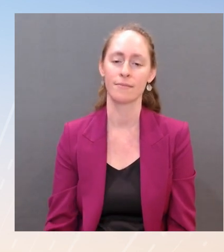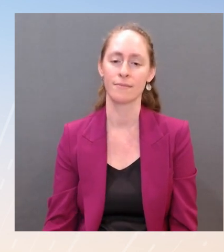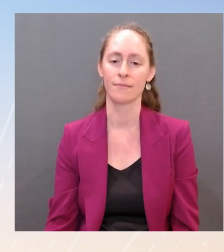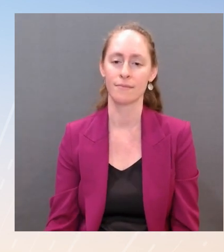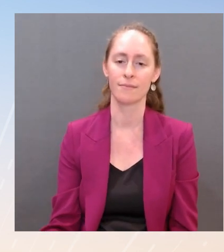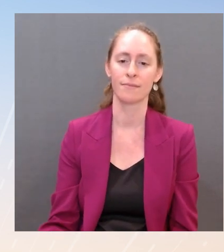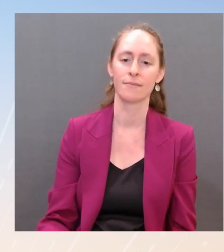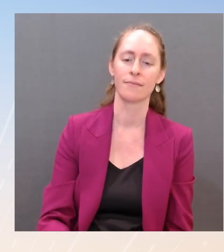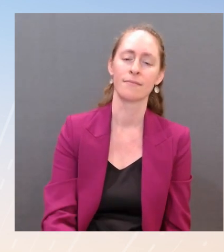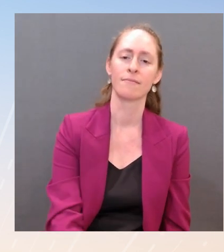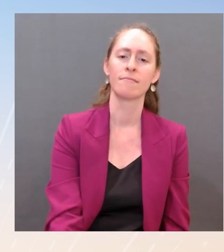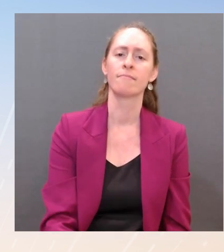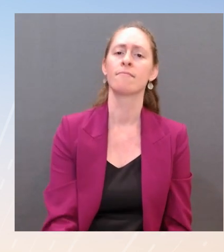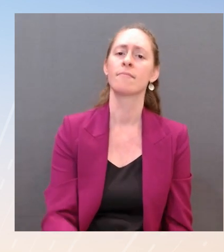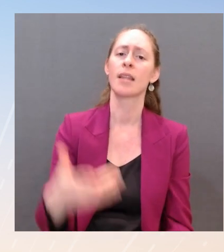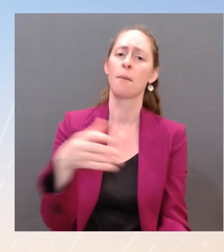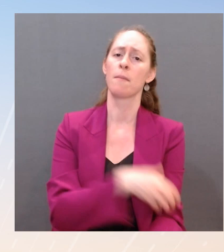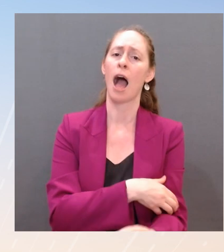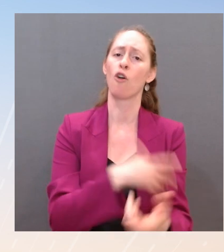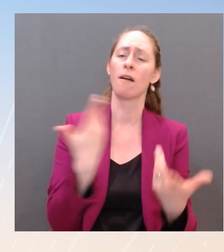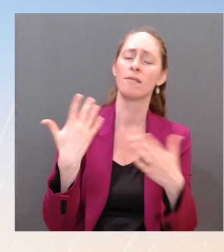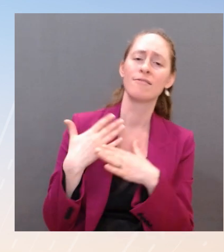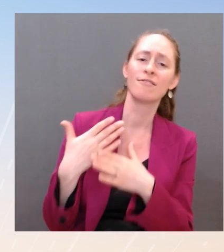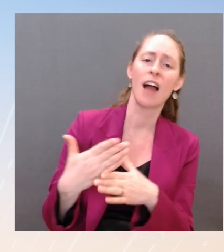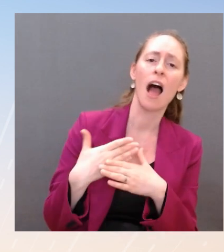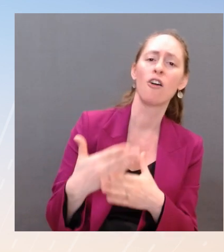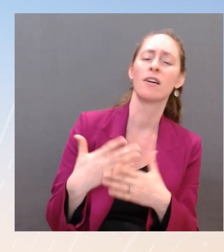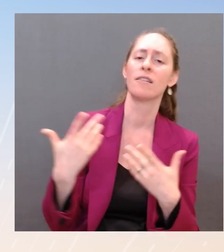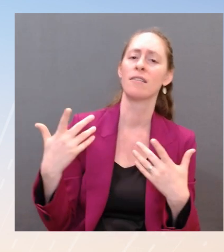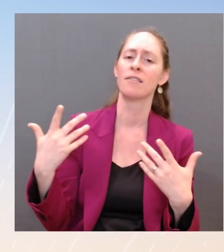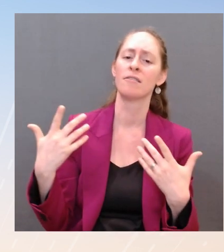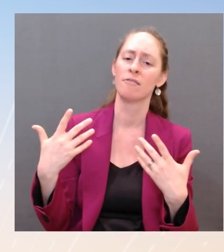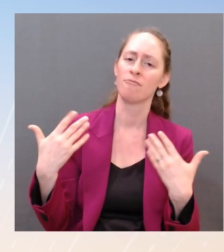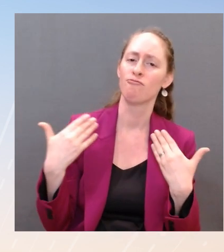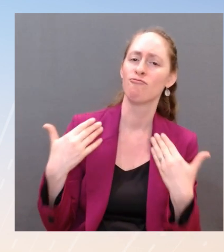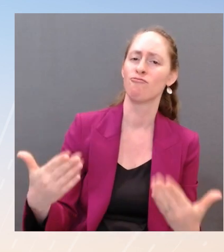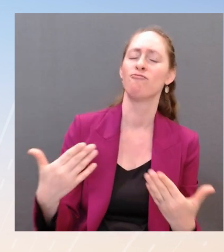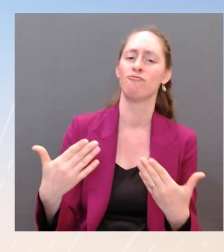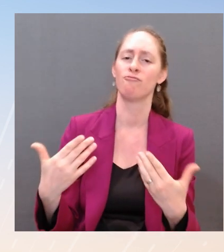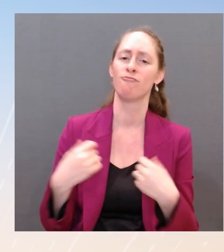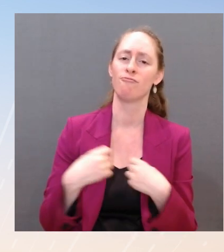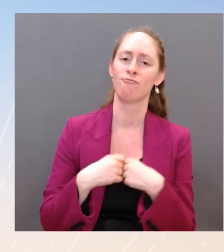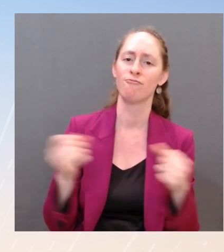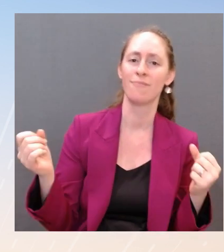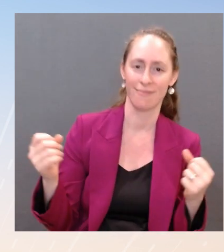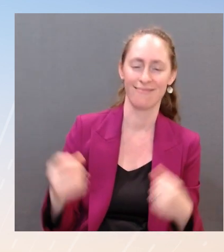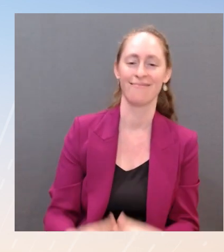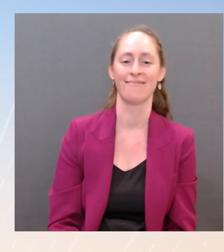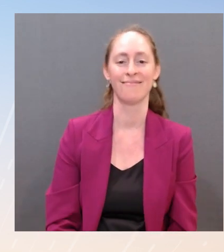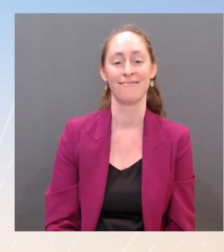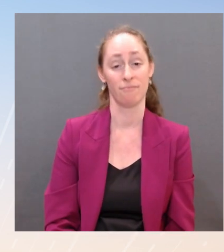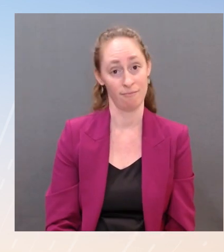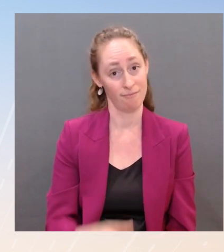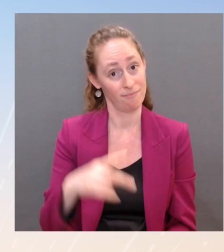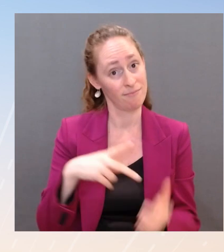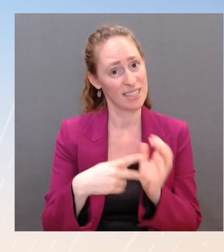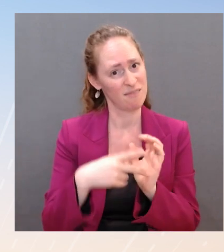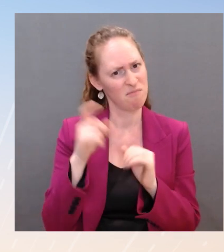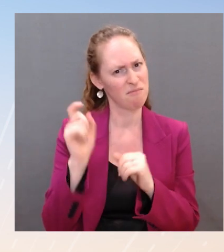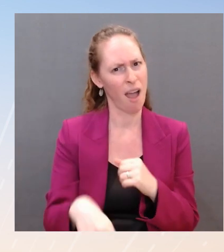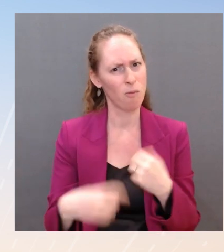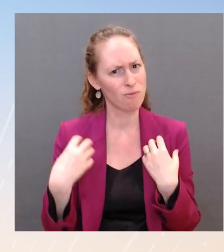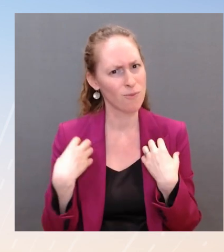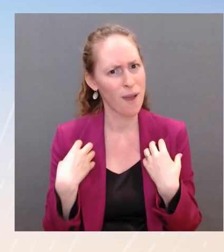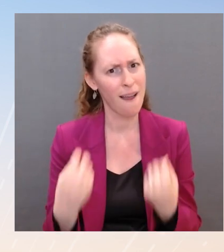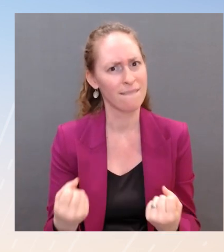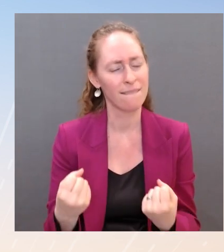exactly right. To be vulnerable takes courage, it takes bravery. We have to change this way of thinking that somehow being vulnerable is a sign